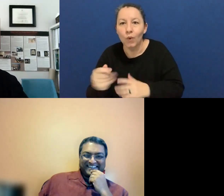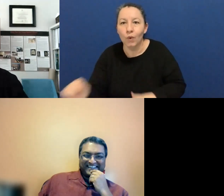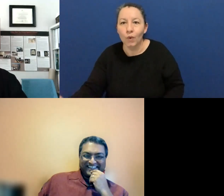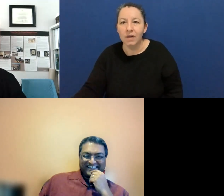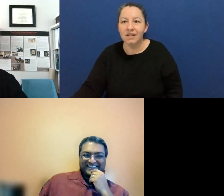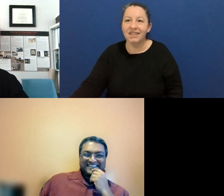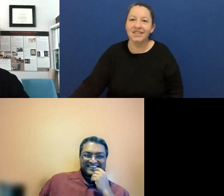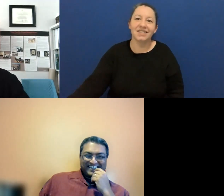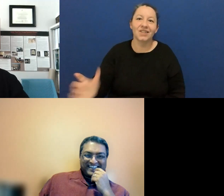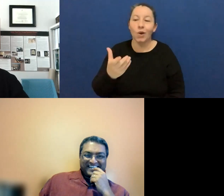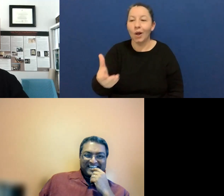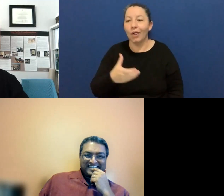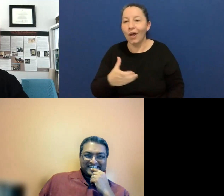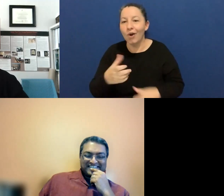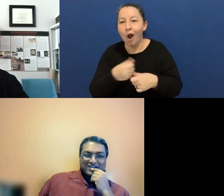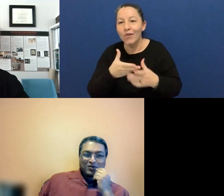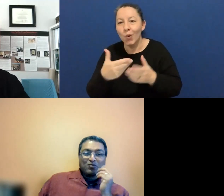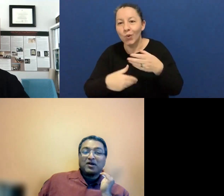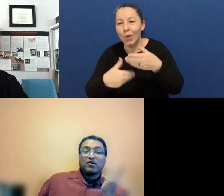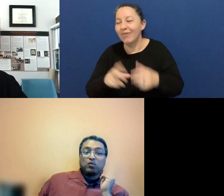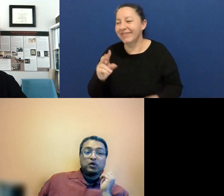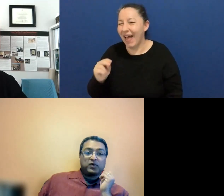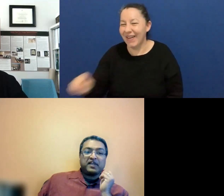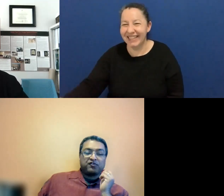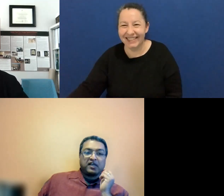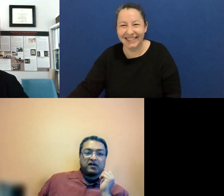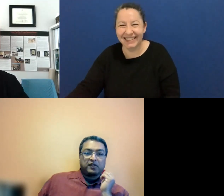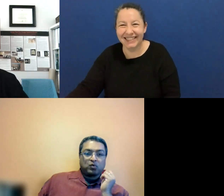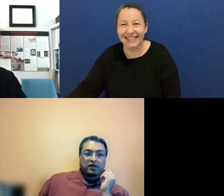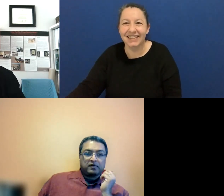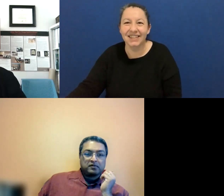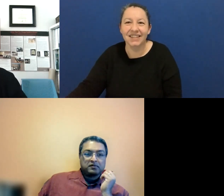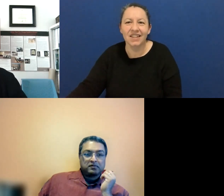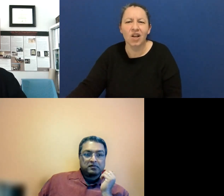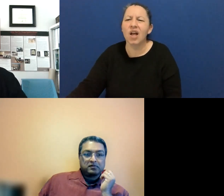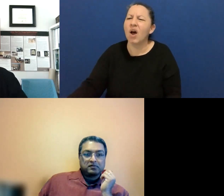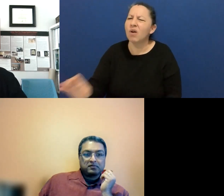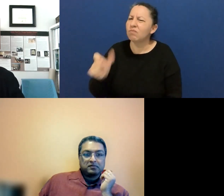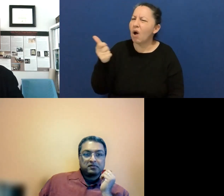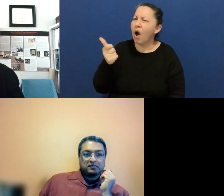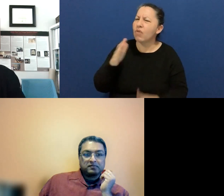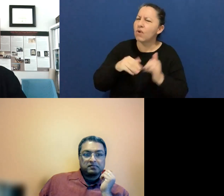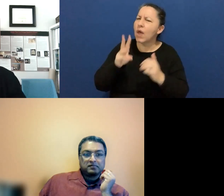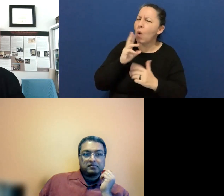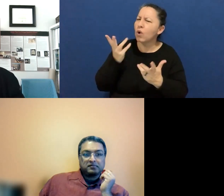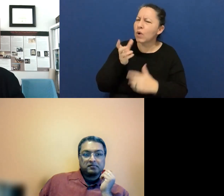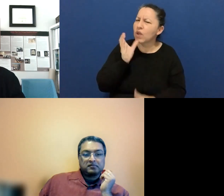anymore. Too bad. What were they drinking other than water?